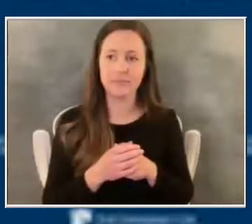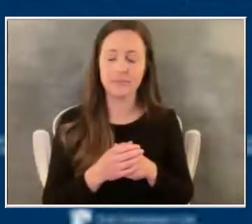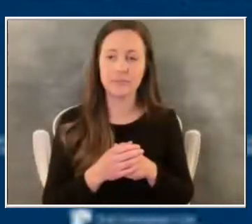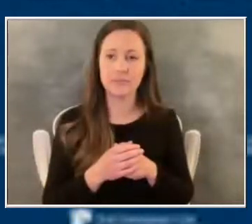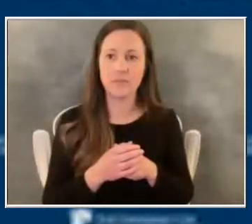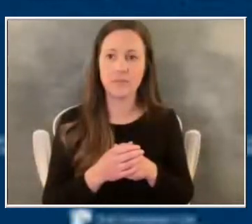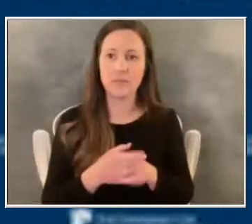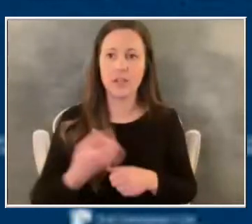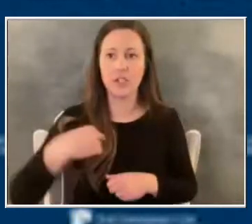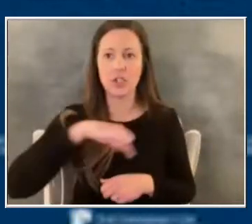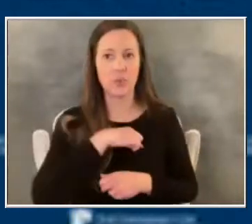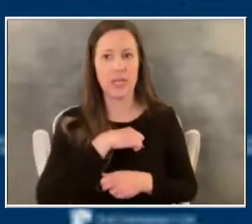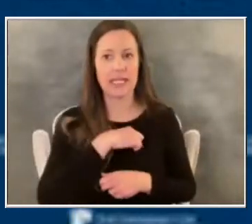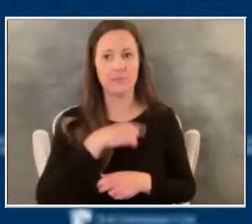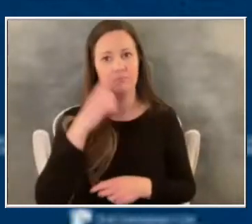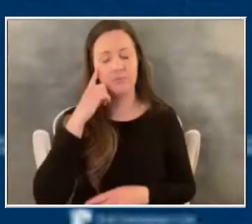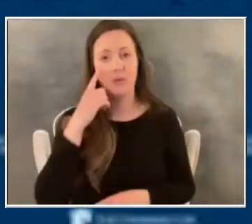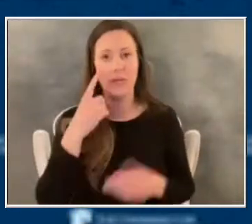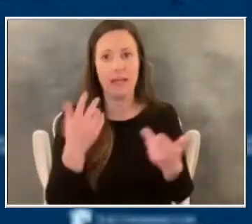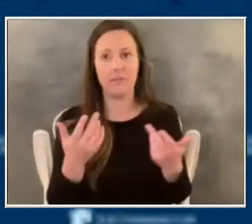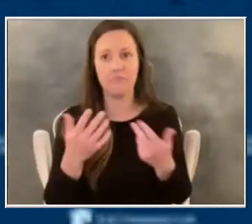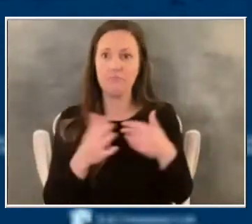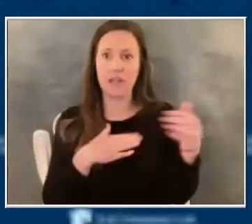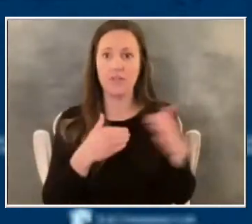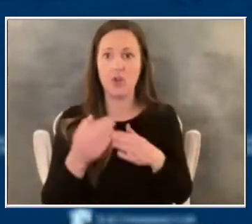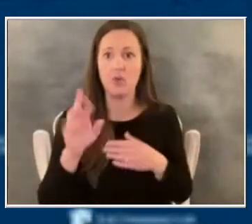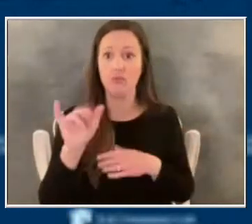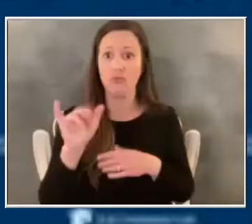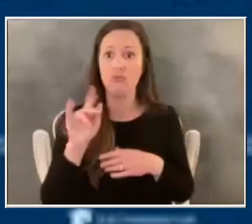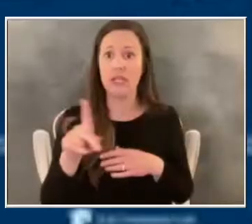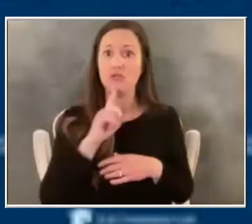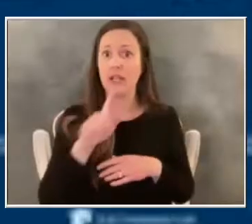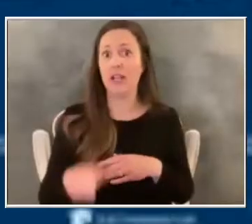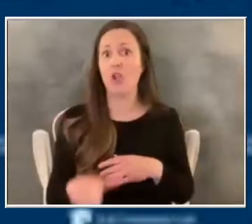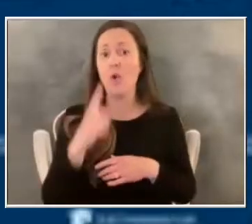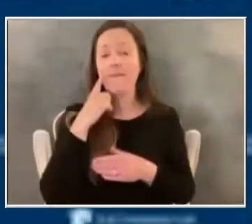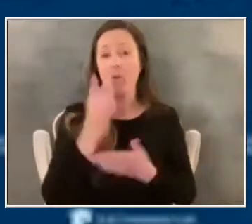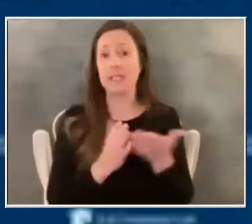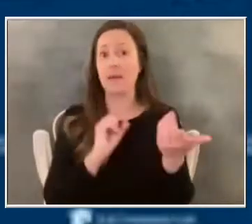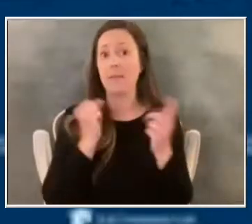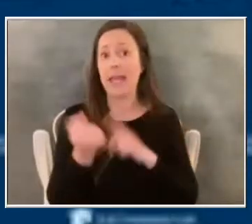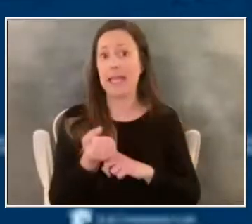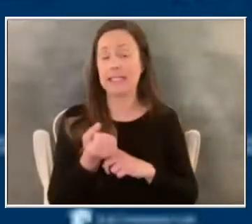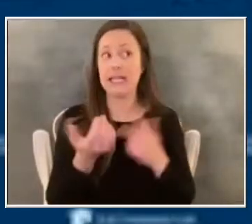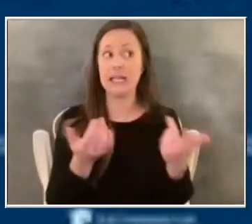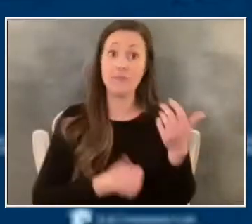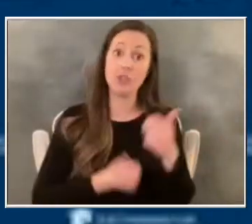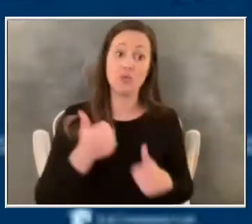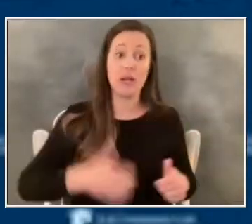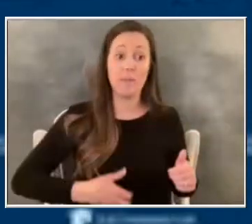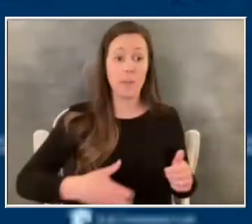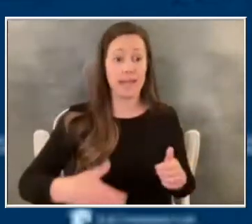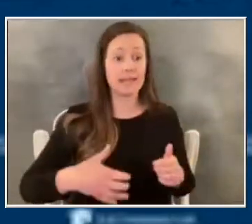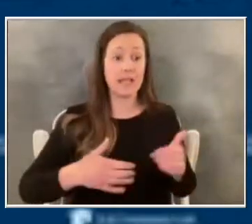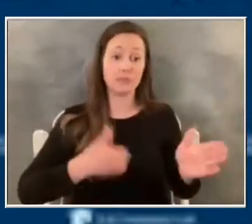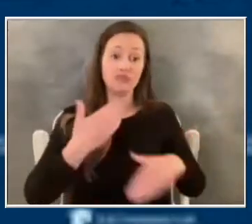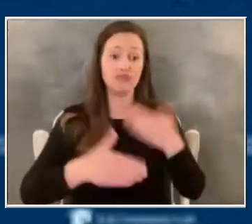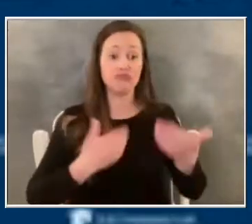we think, even though the risk is low in some cases, and a majority of pregnancies, turn out just